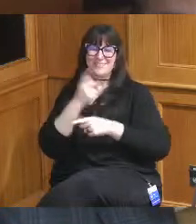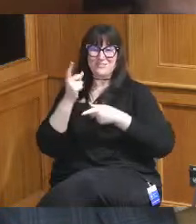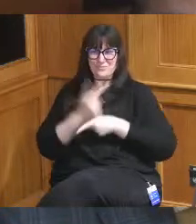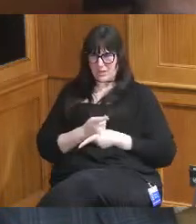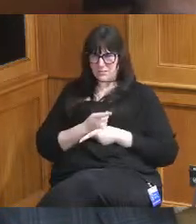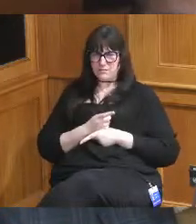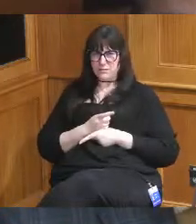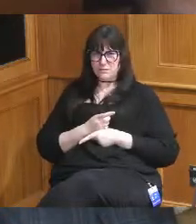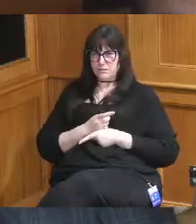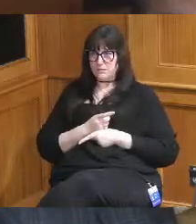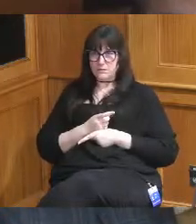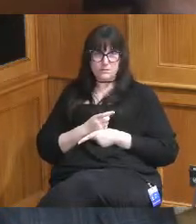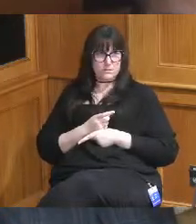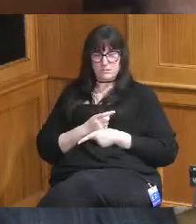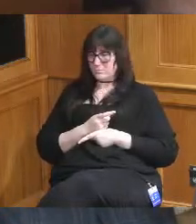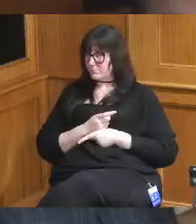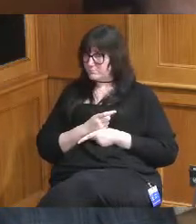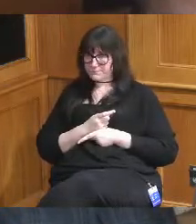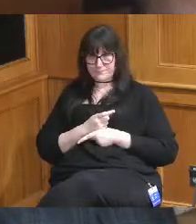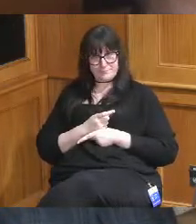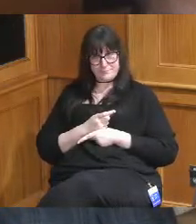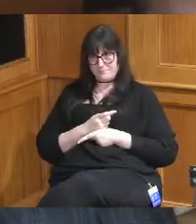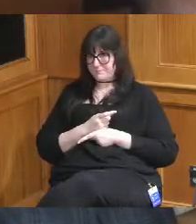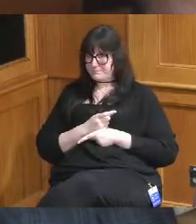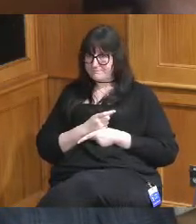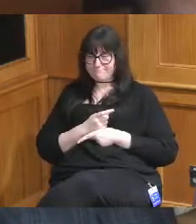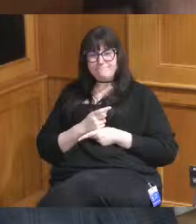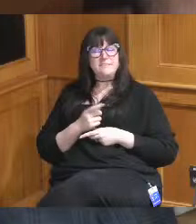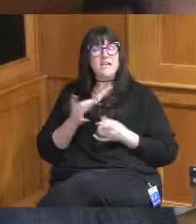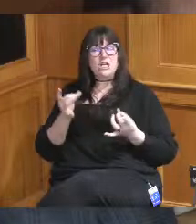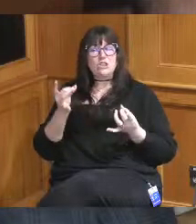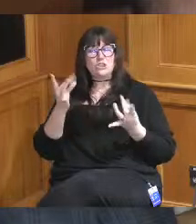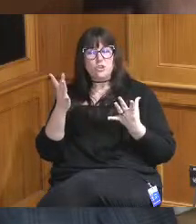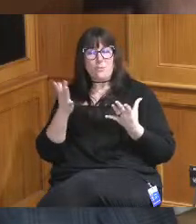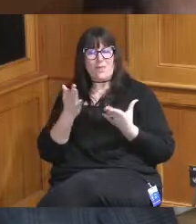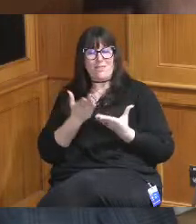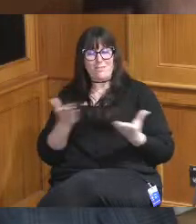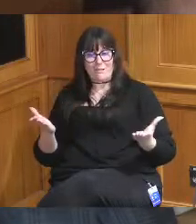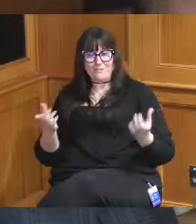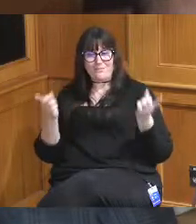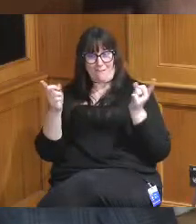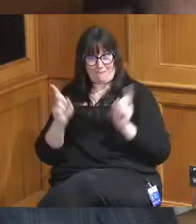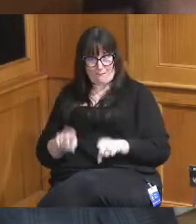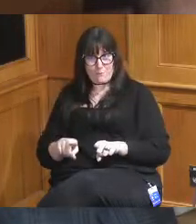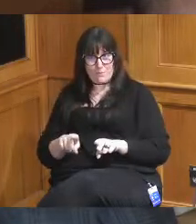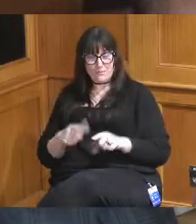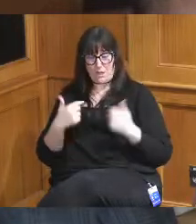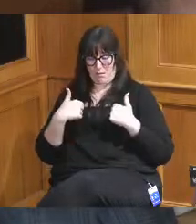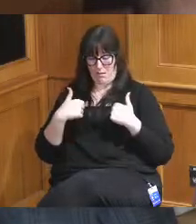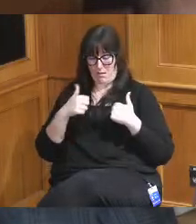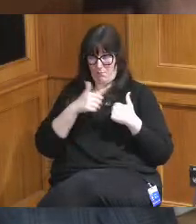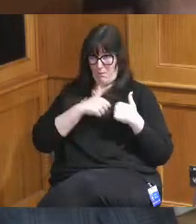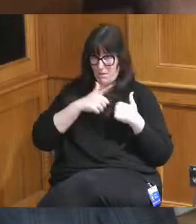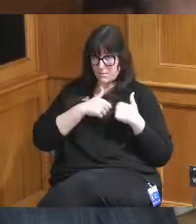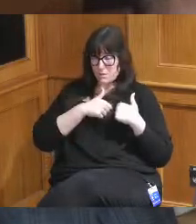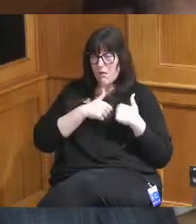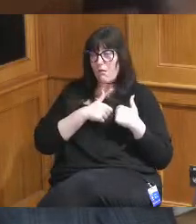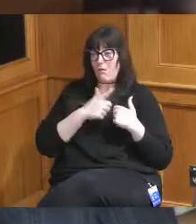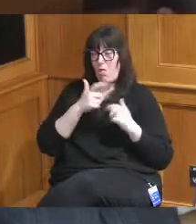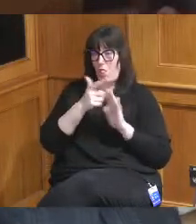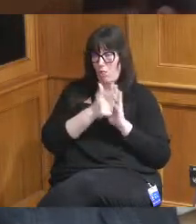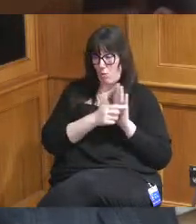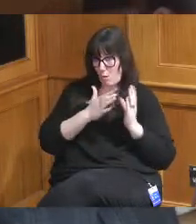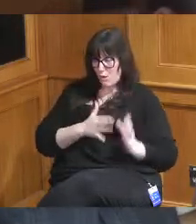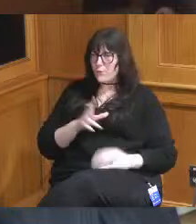There were some disturbing things. Now, I'm not a lawyer, But these people can Google now. You can't fool